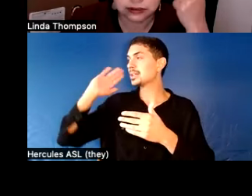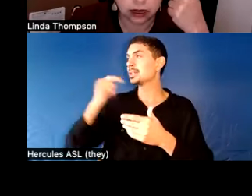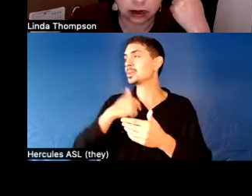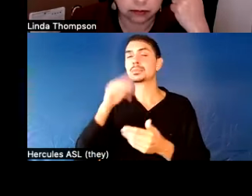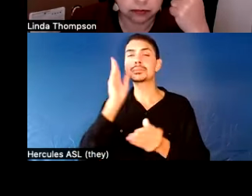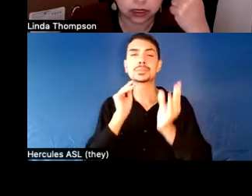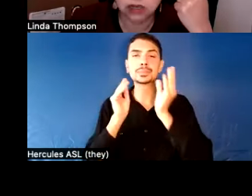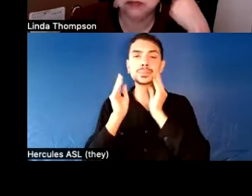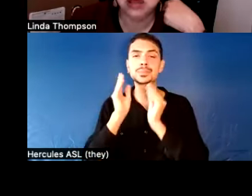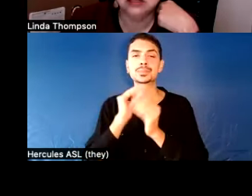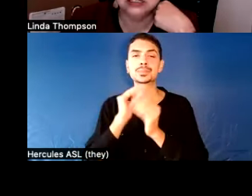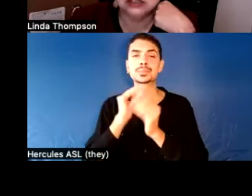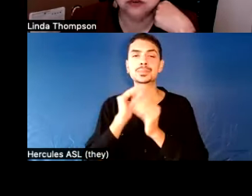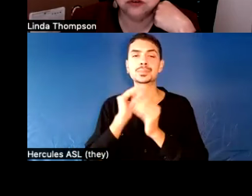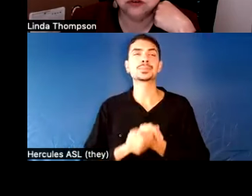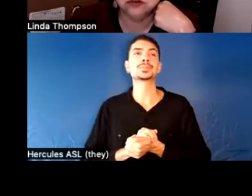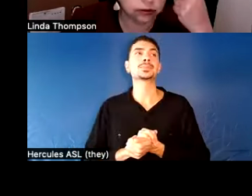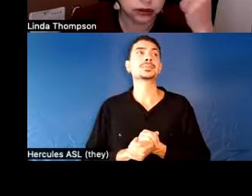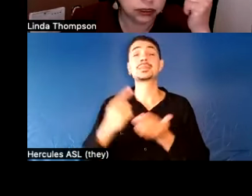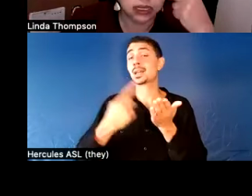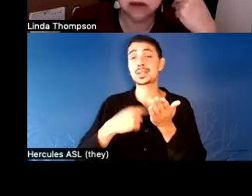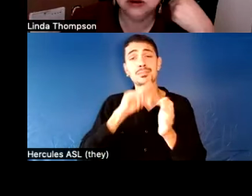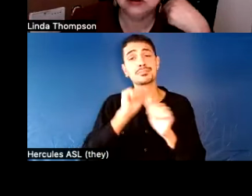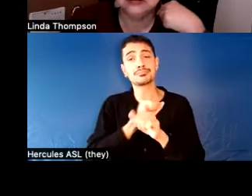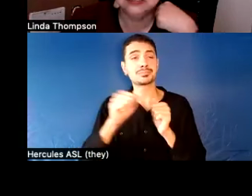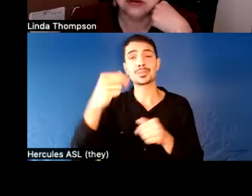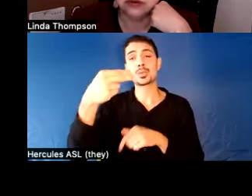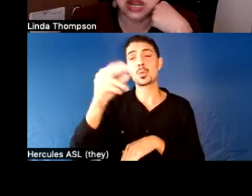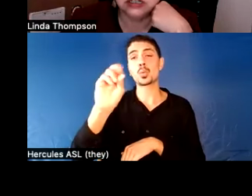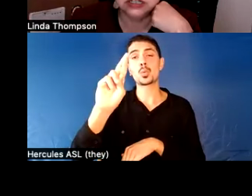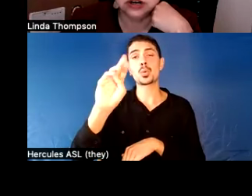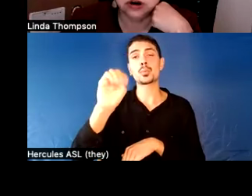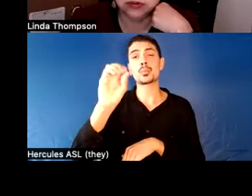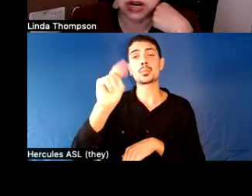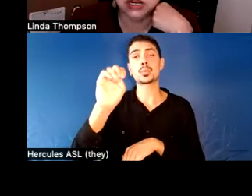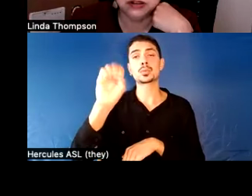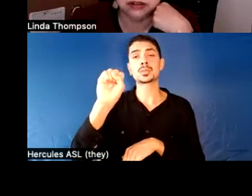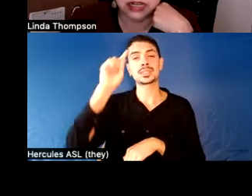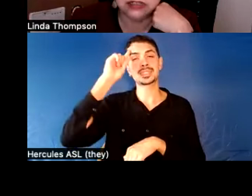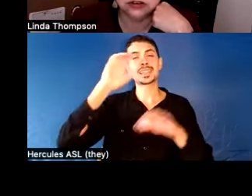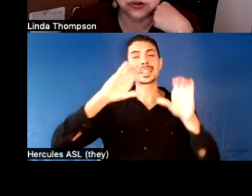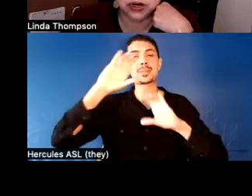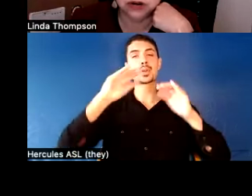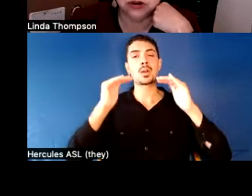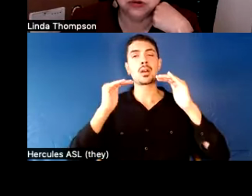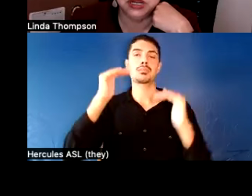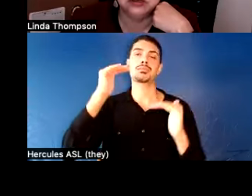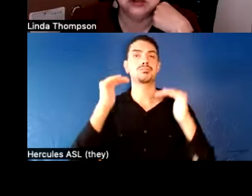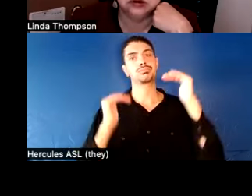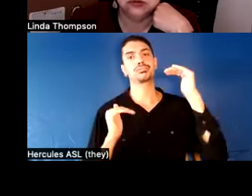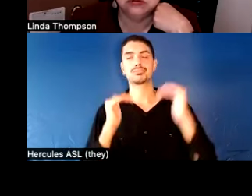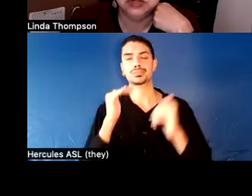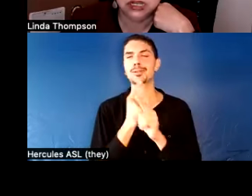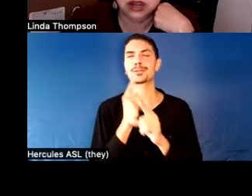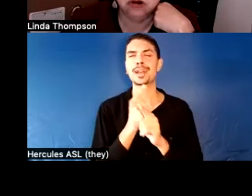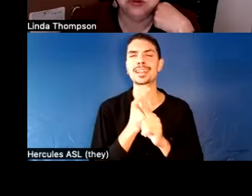is imbalance of hormones and other chemicals that react in our brain, and things are treatable. But